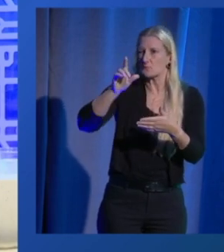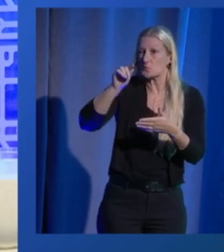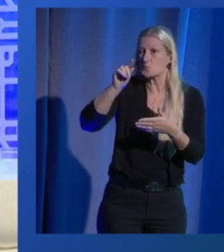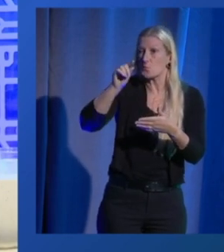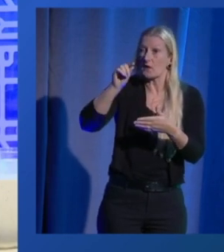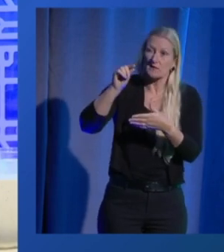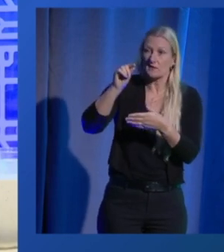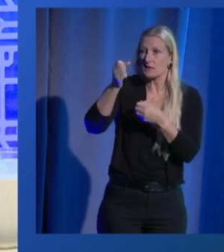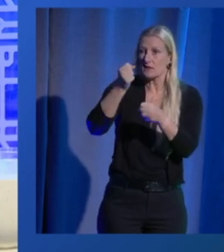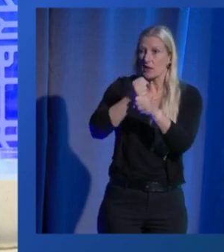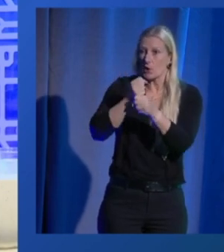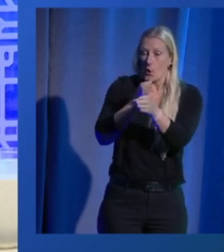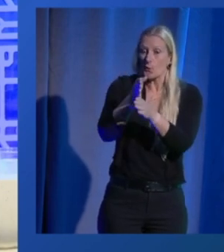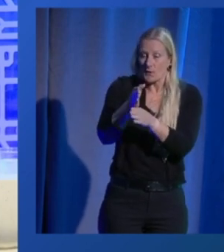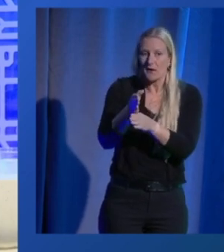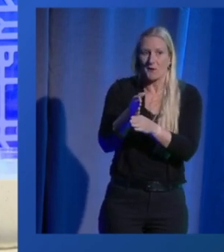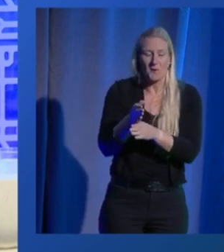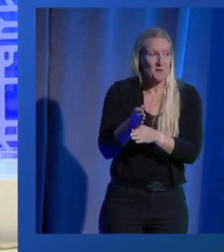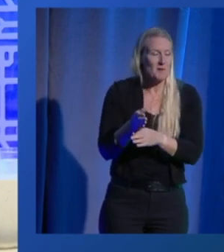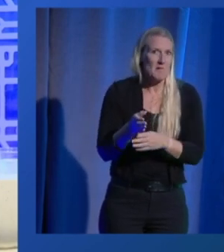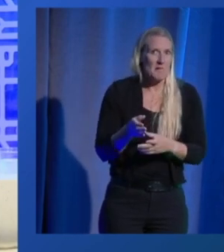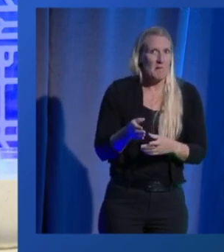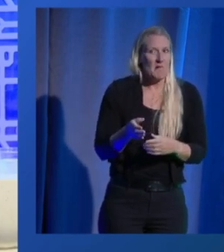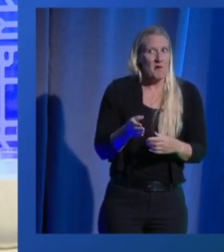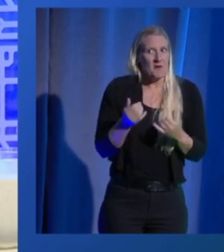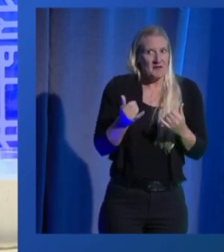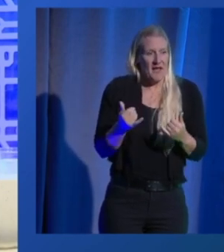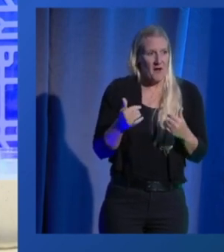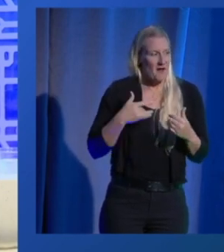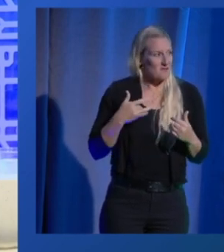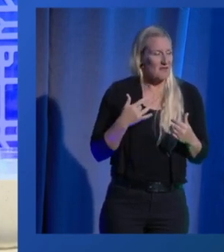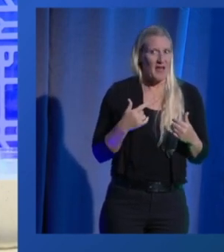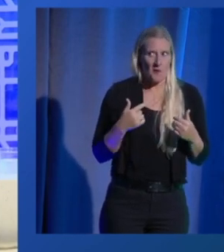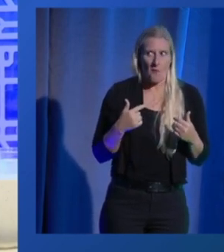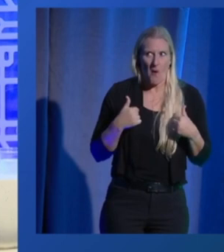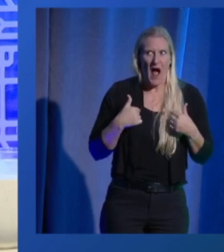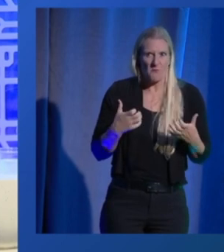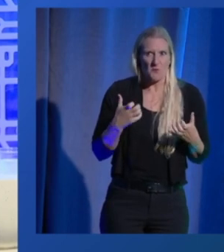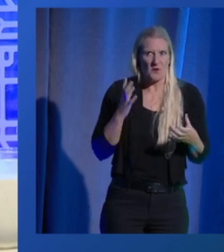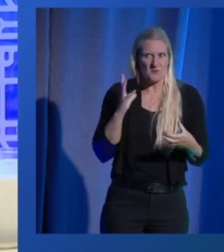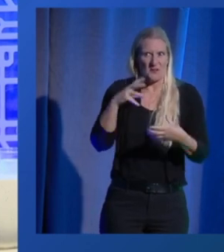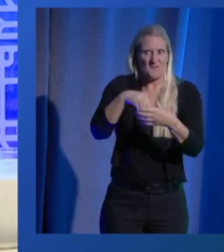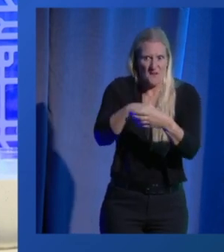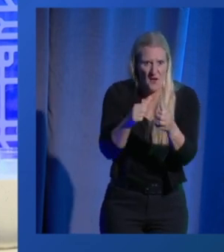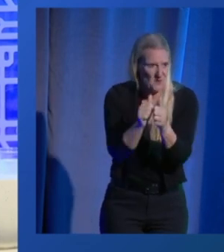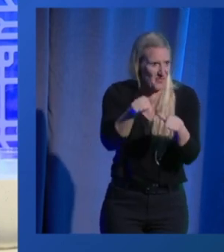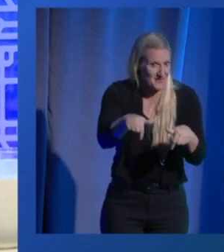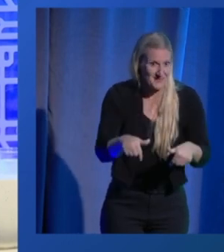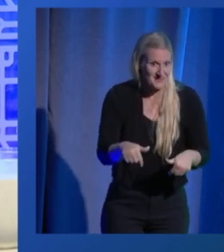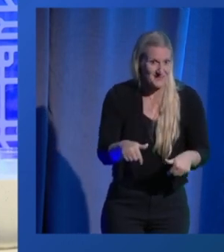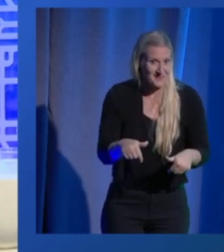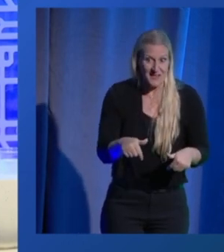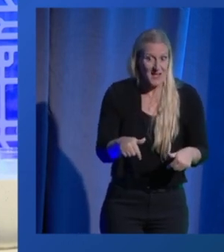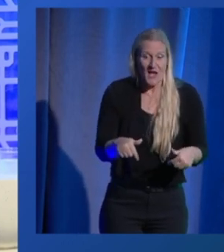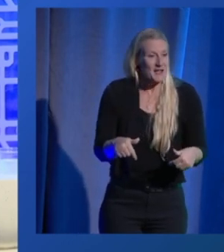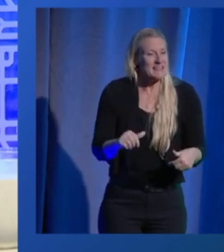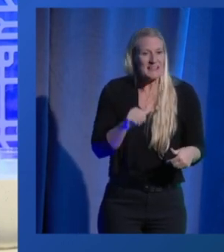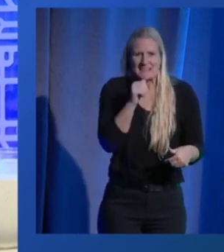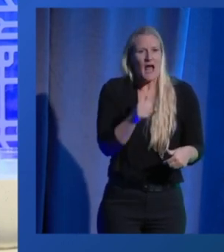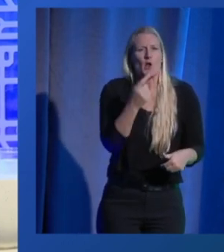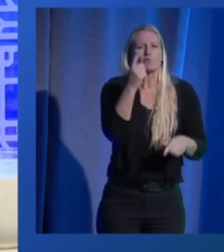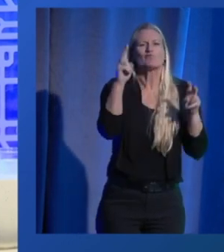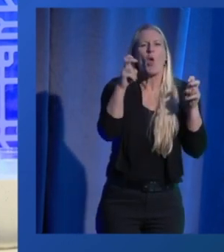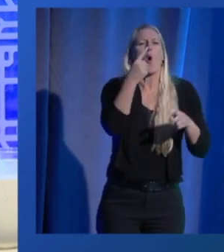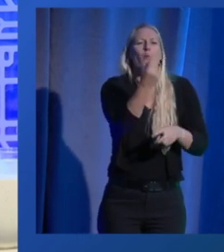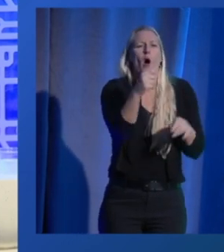this field right this is how exciting it is uh to be a part of what I see happening every day and I don't think there's a one size fits all or